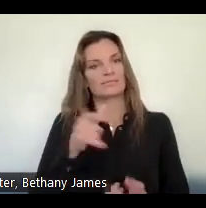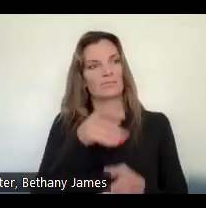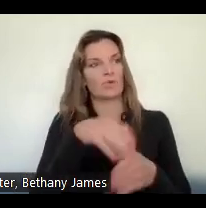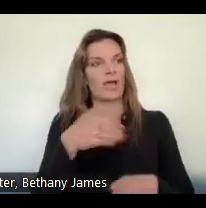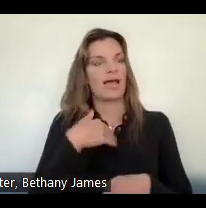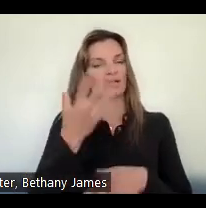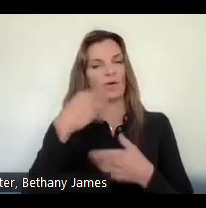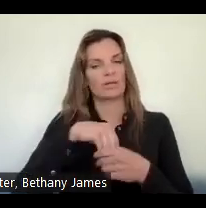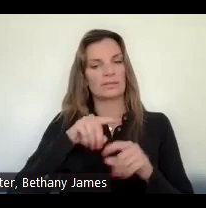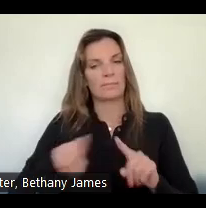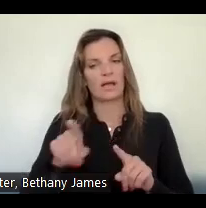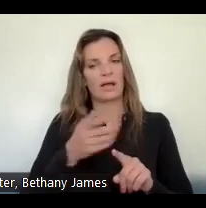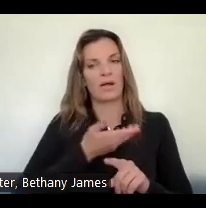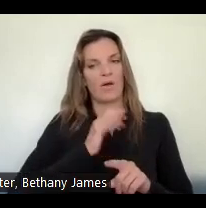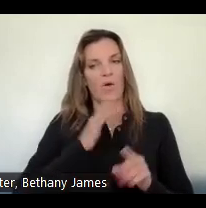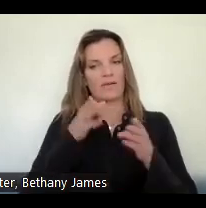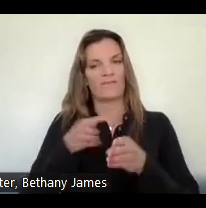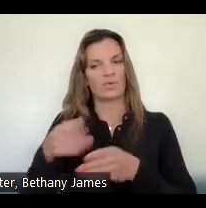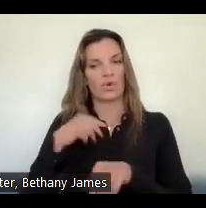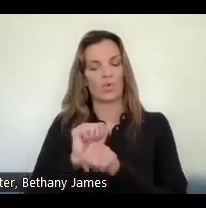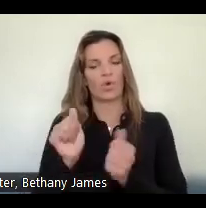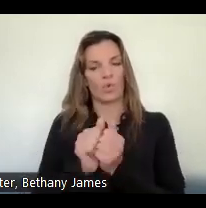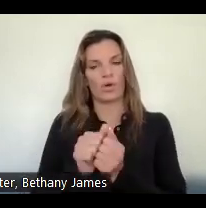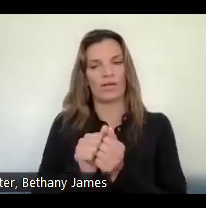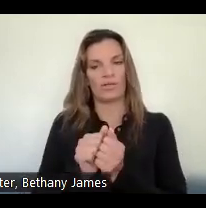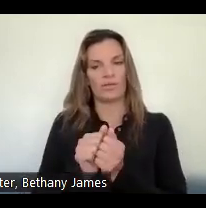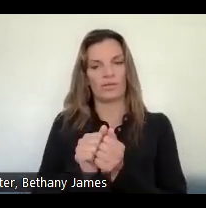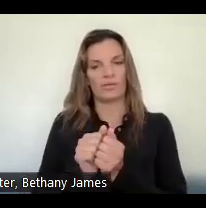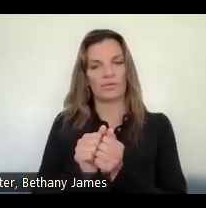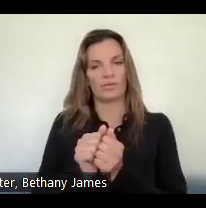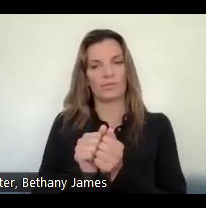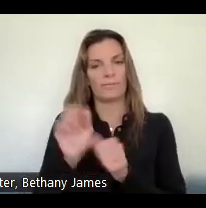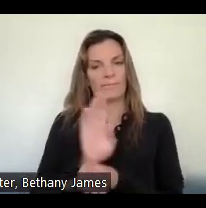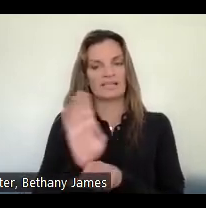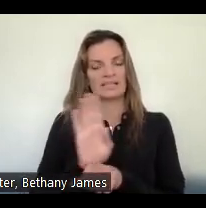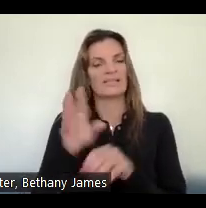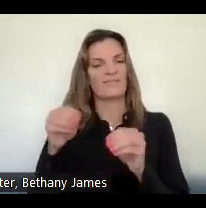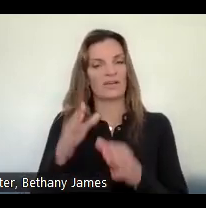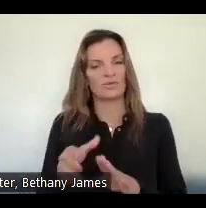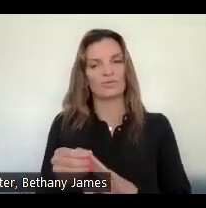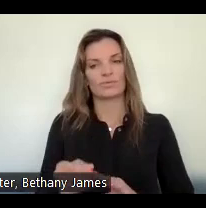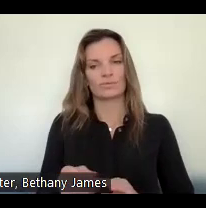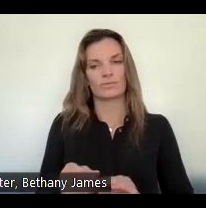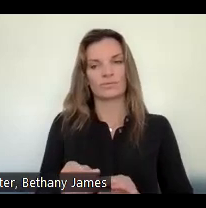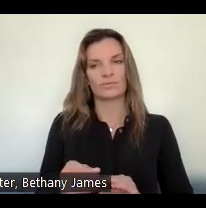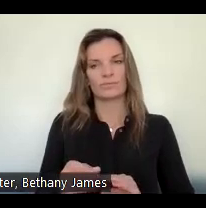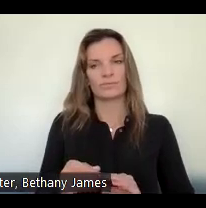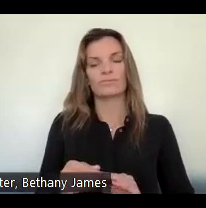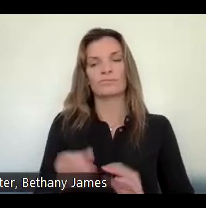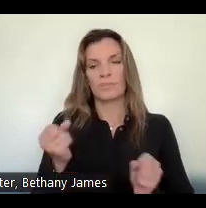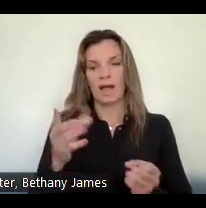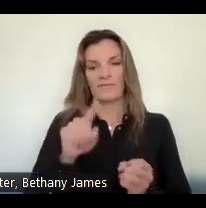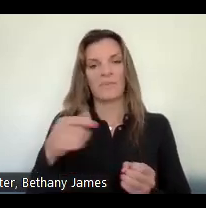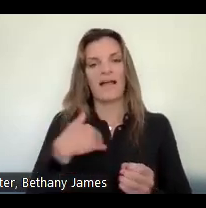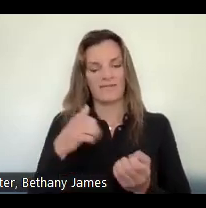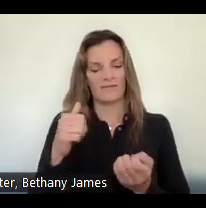our individuals that we work with too, our businesses and vendors that we work with, a lot of them have training in